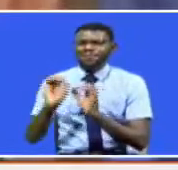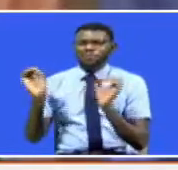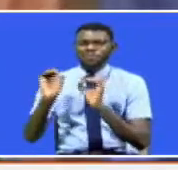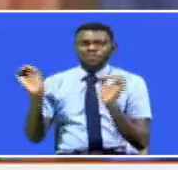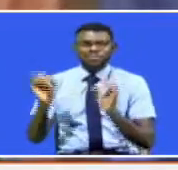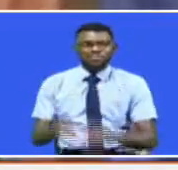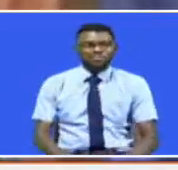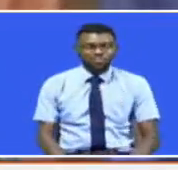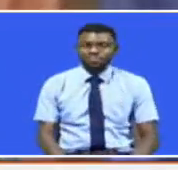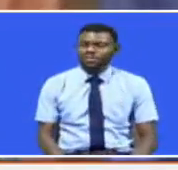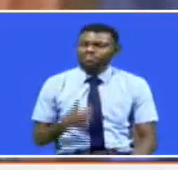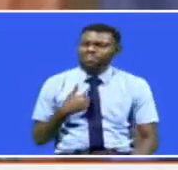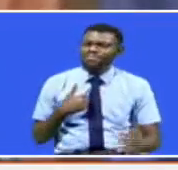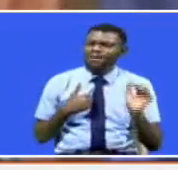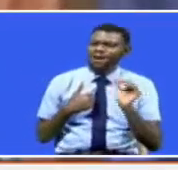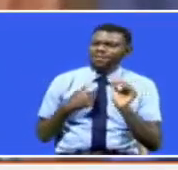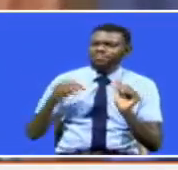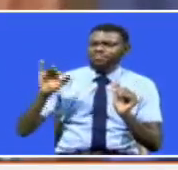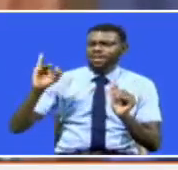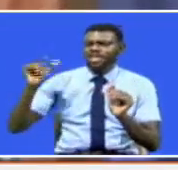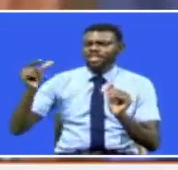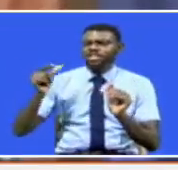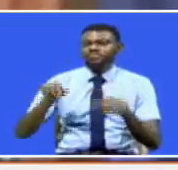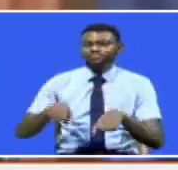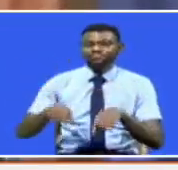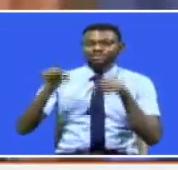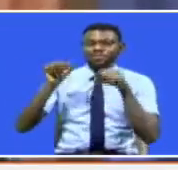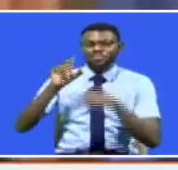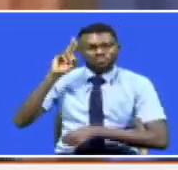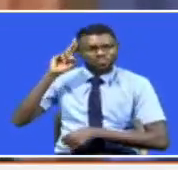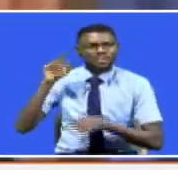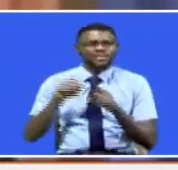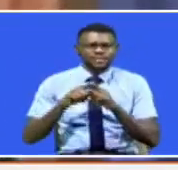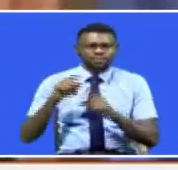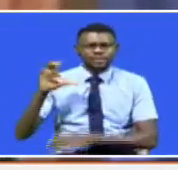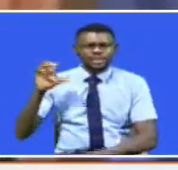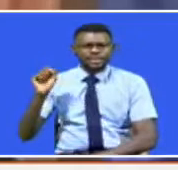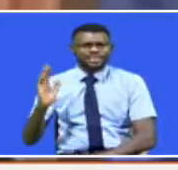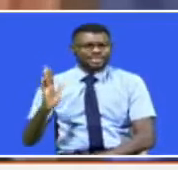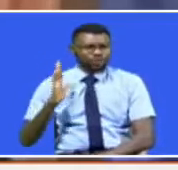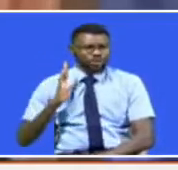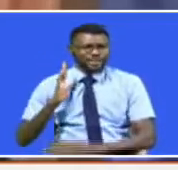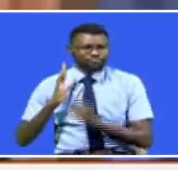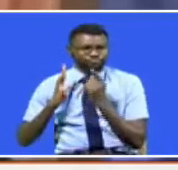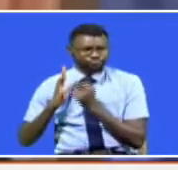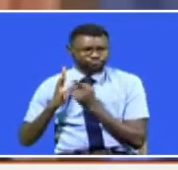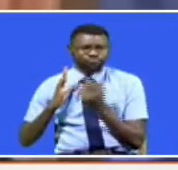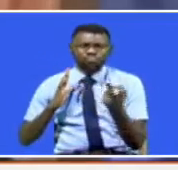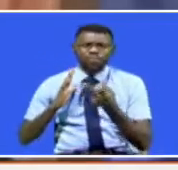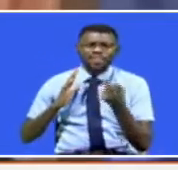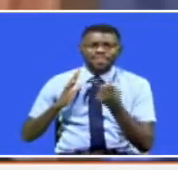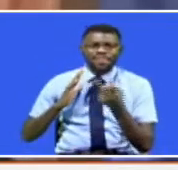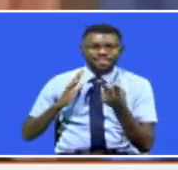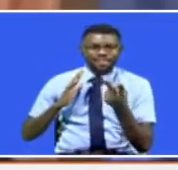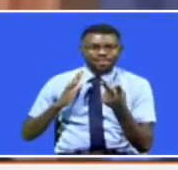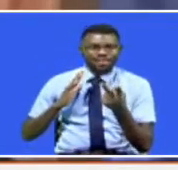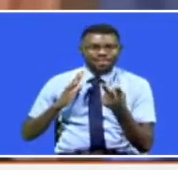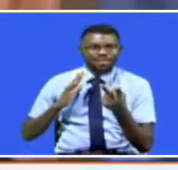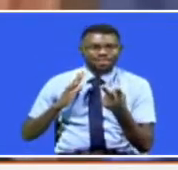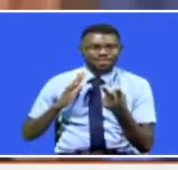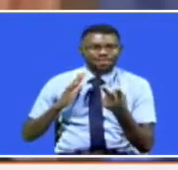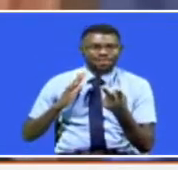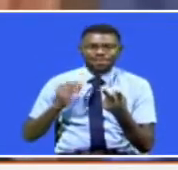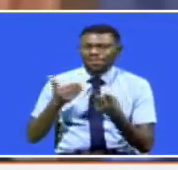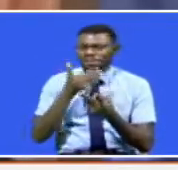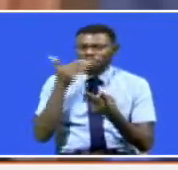Nauliza Inspector General wa Police na Waziri wa Internal Security. Nataka institute